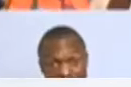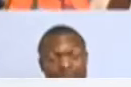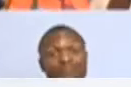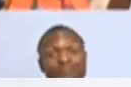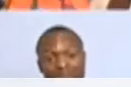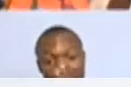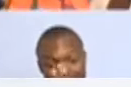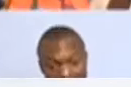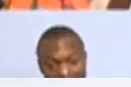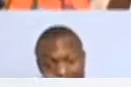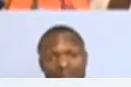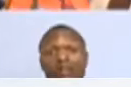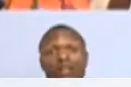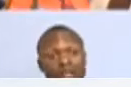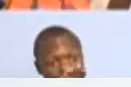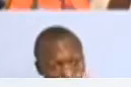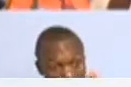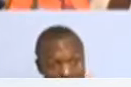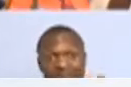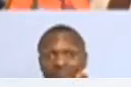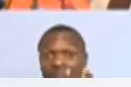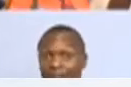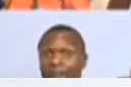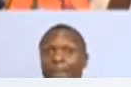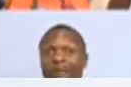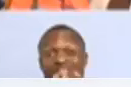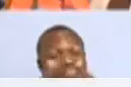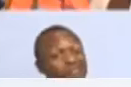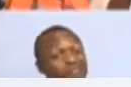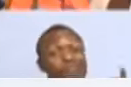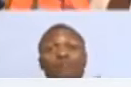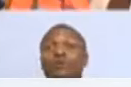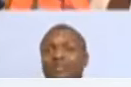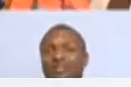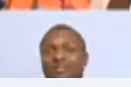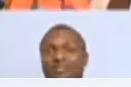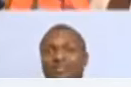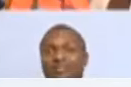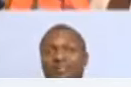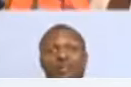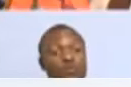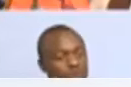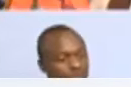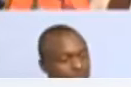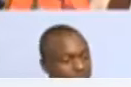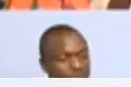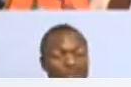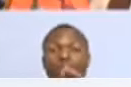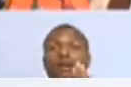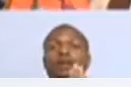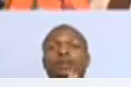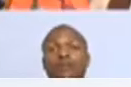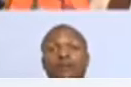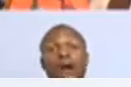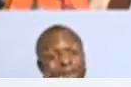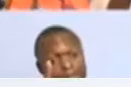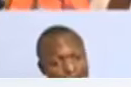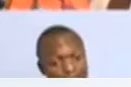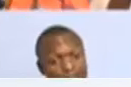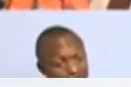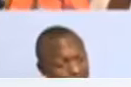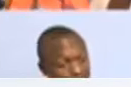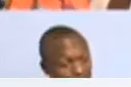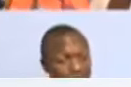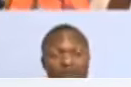Madam Speaker, the Constitution remains an important document to our country's identity as a people. The country has,